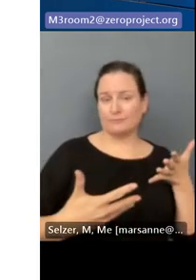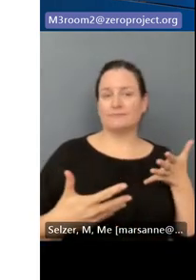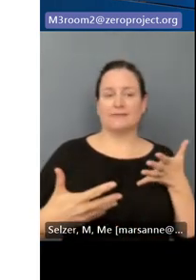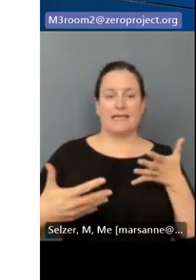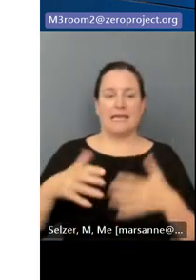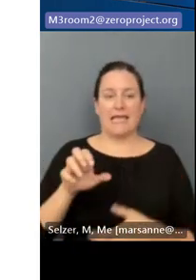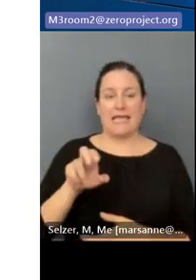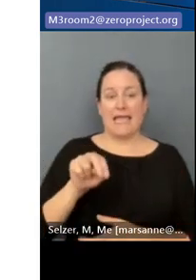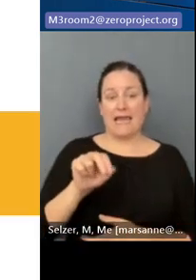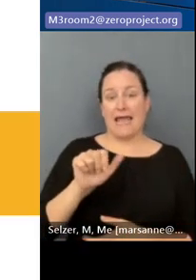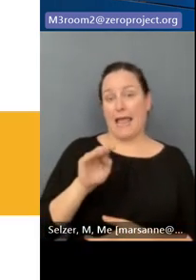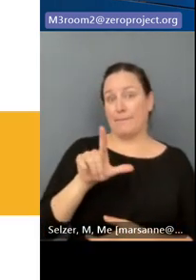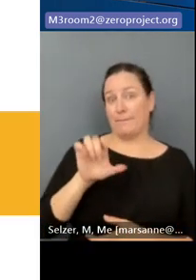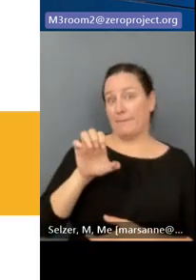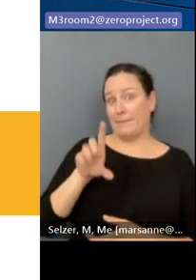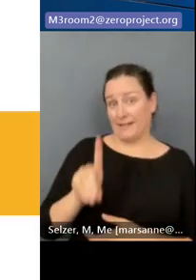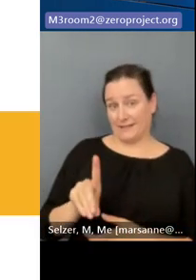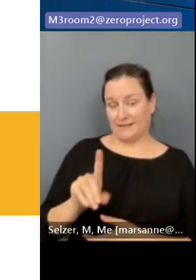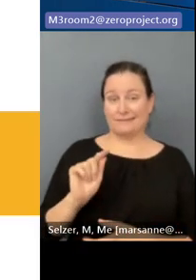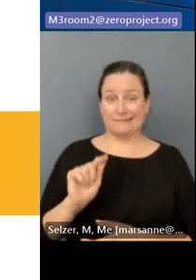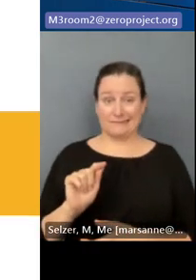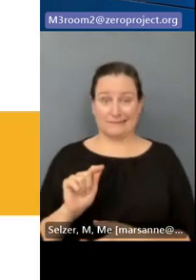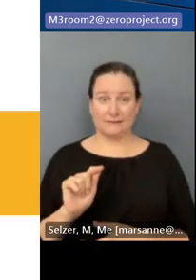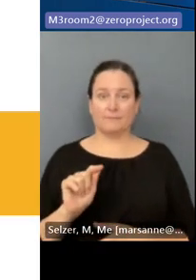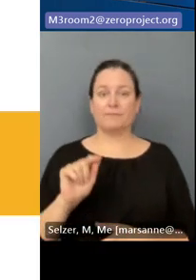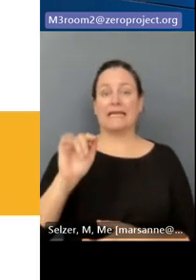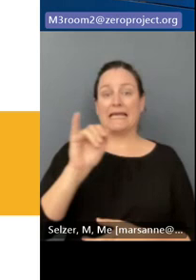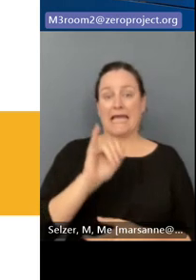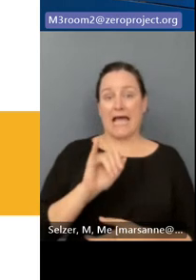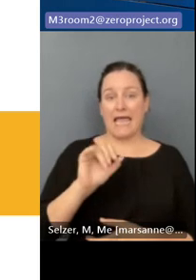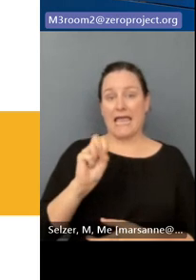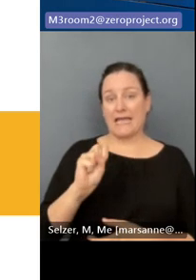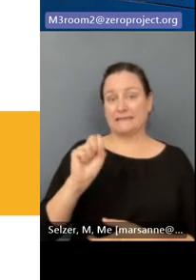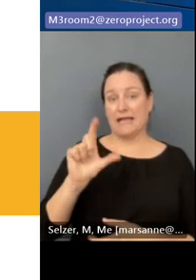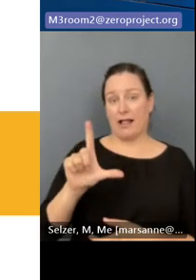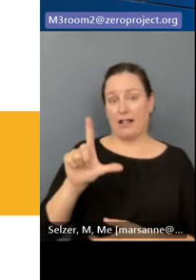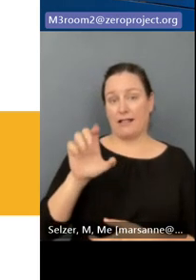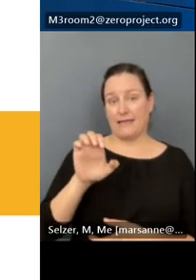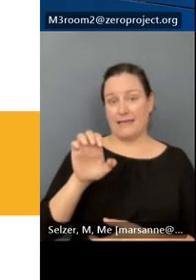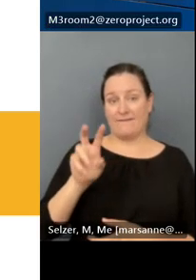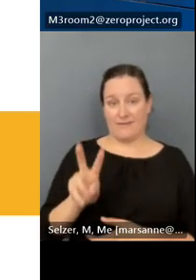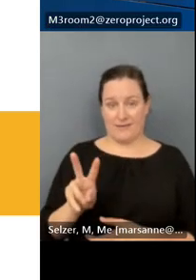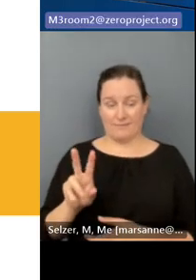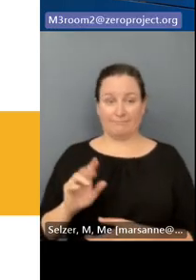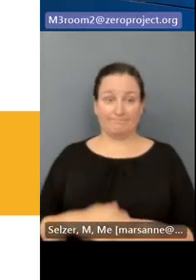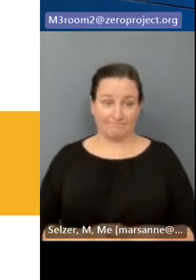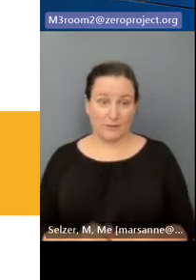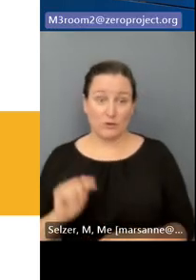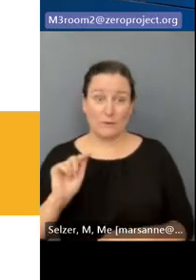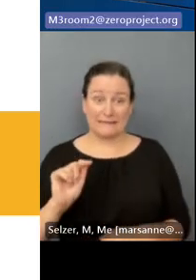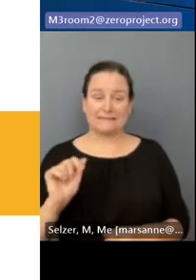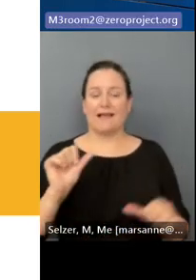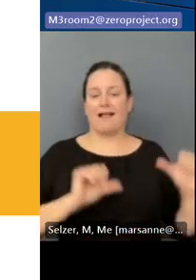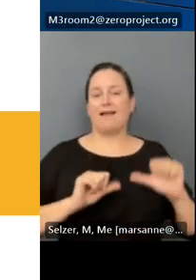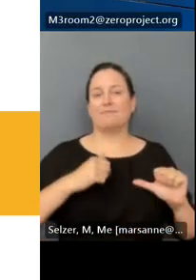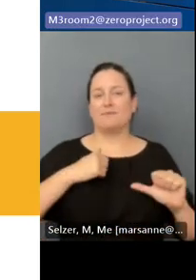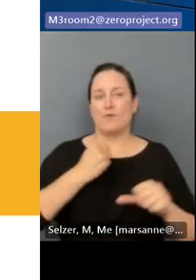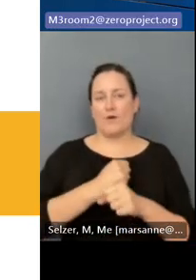of CSIR, Institute of Microbial Technology, Chandigarh. My name is Alka